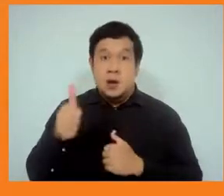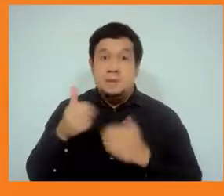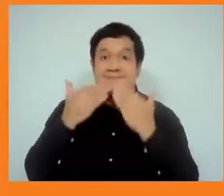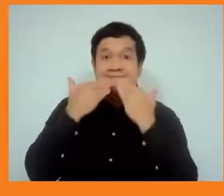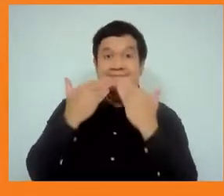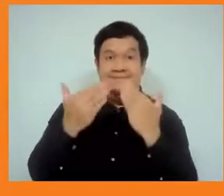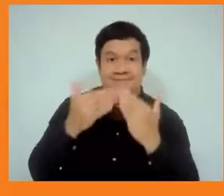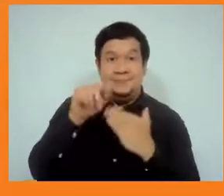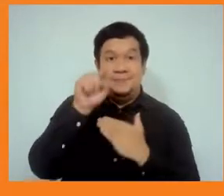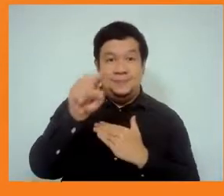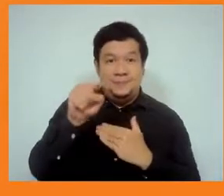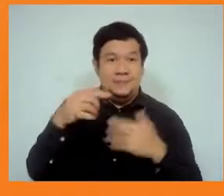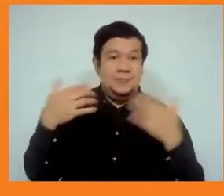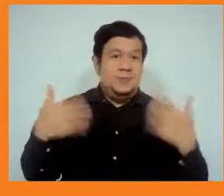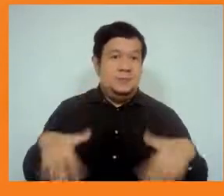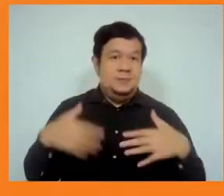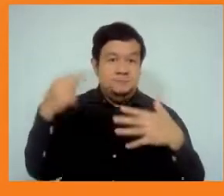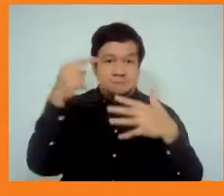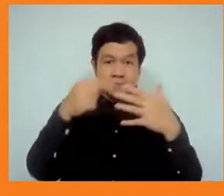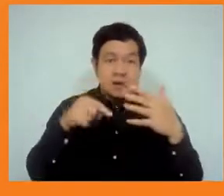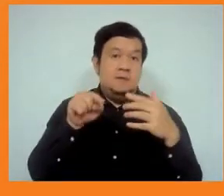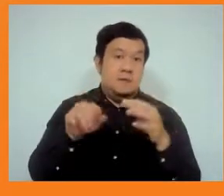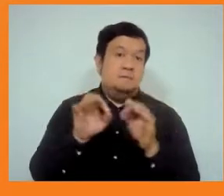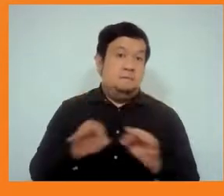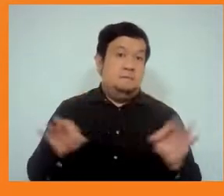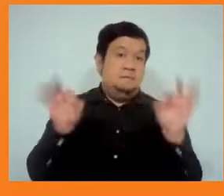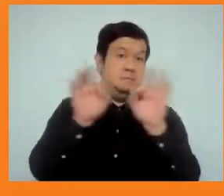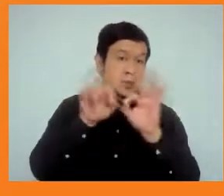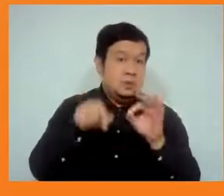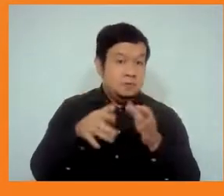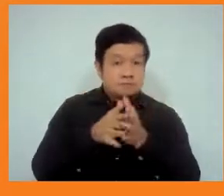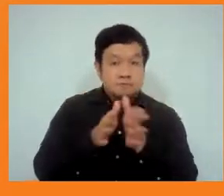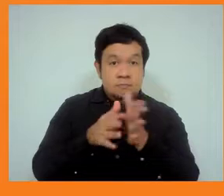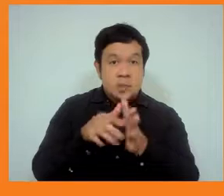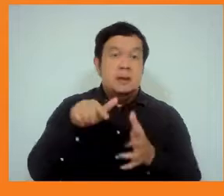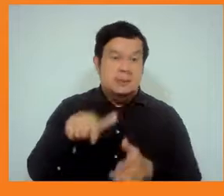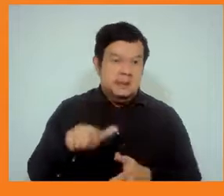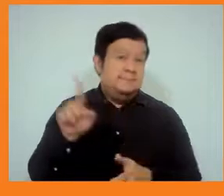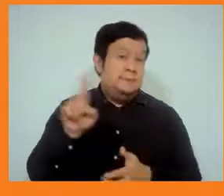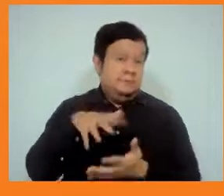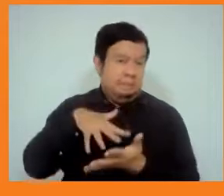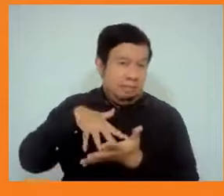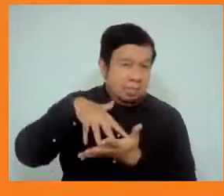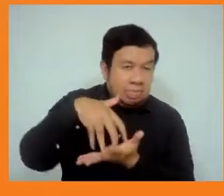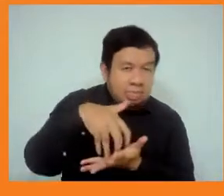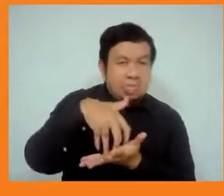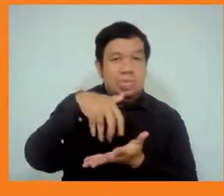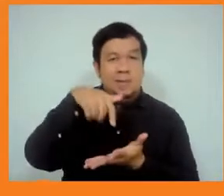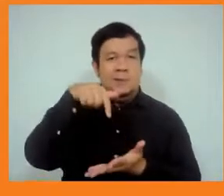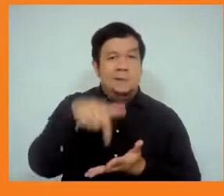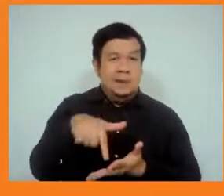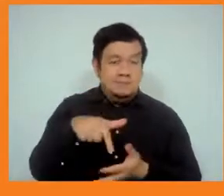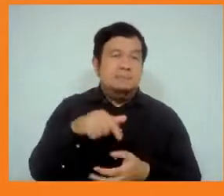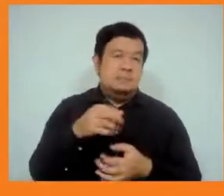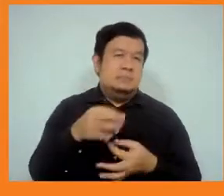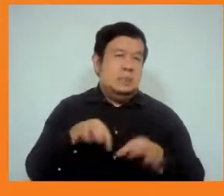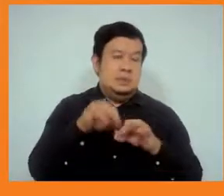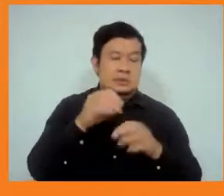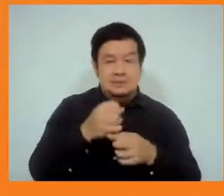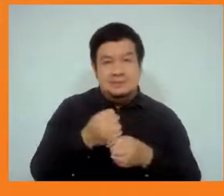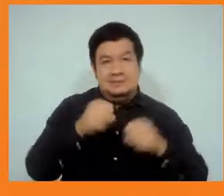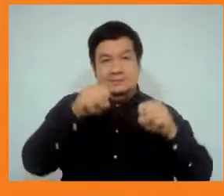countries, although ADB has reviewed their safeguard policies for few times, I think our EIA process